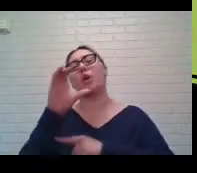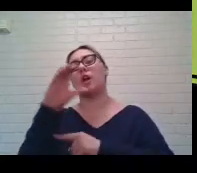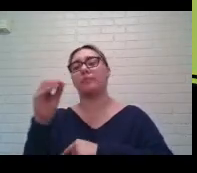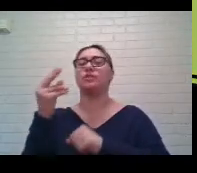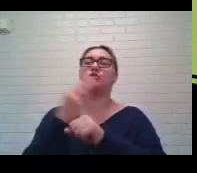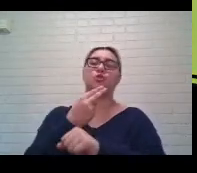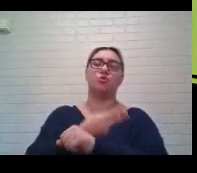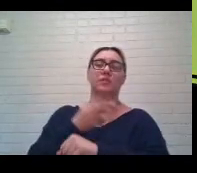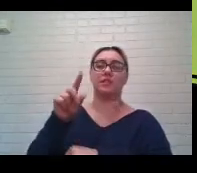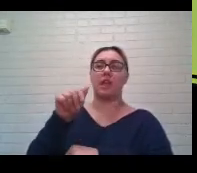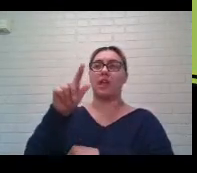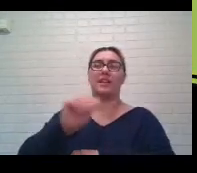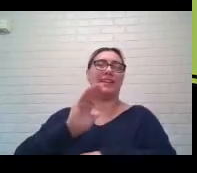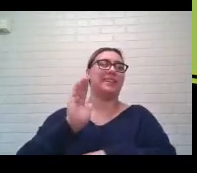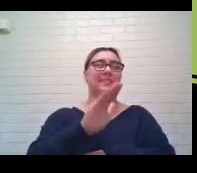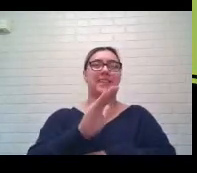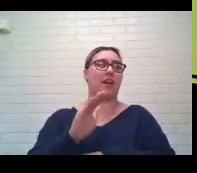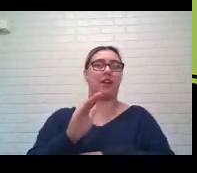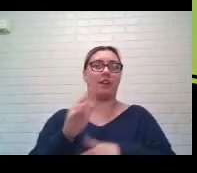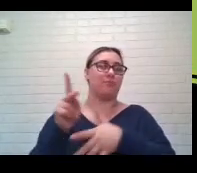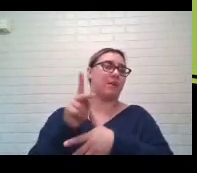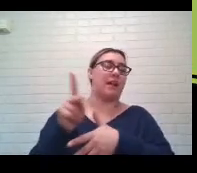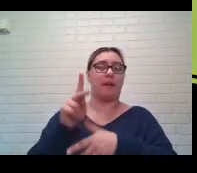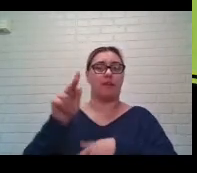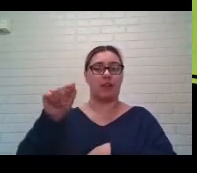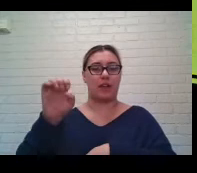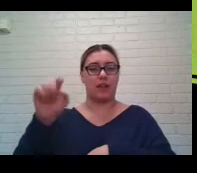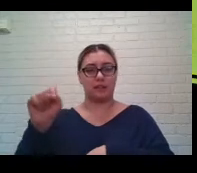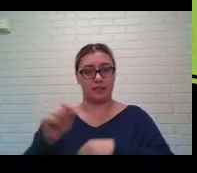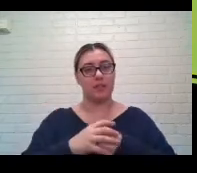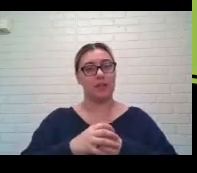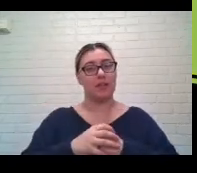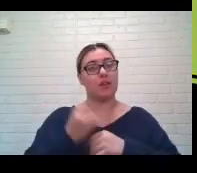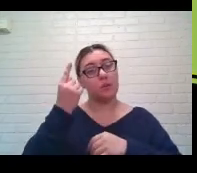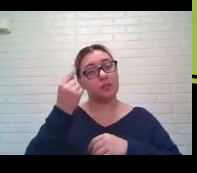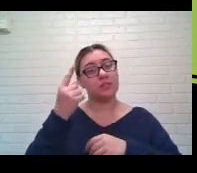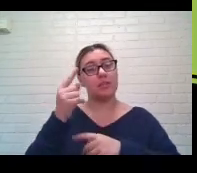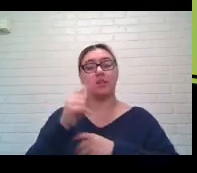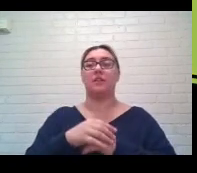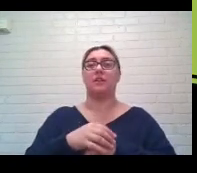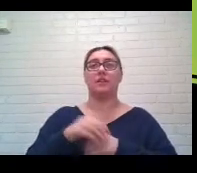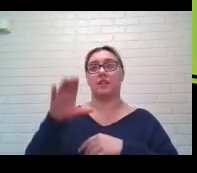their primary asset. So every business model is somewhere spinning around what data do they have,